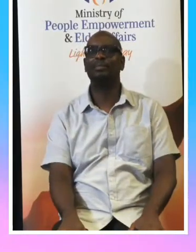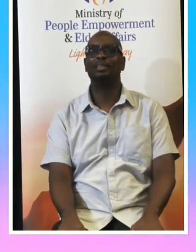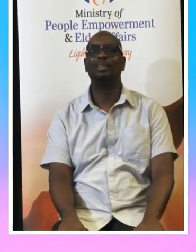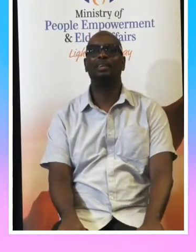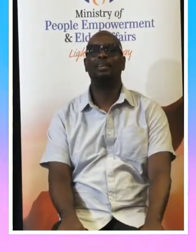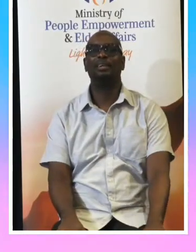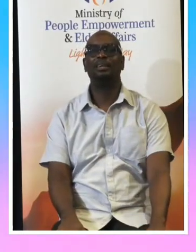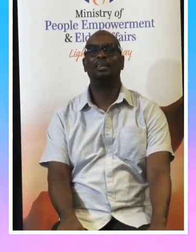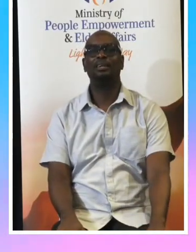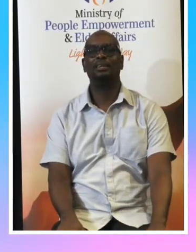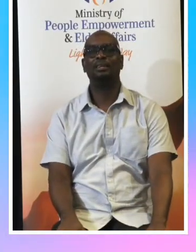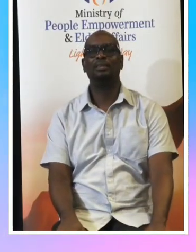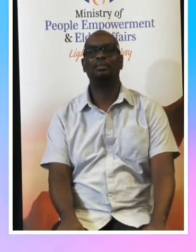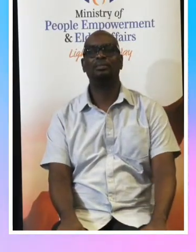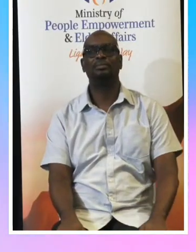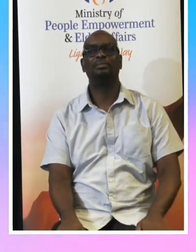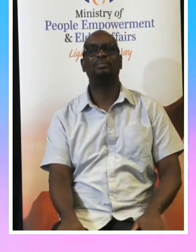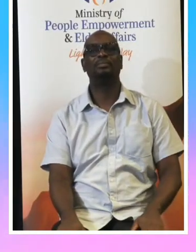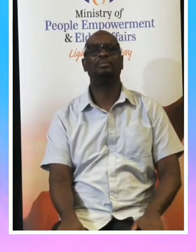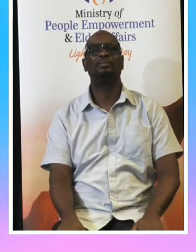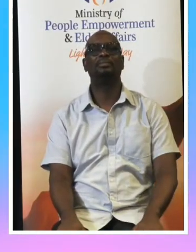And